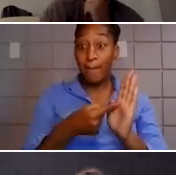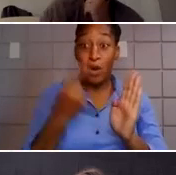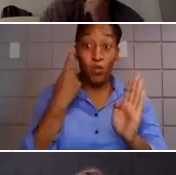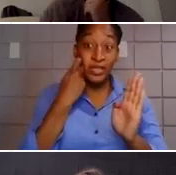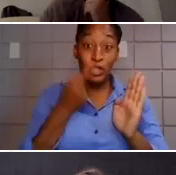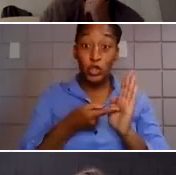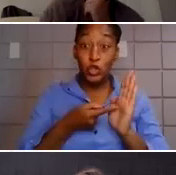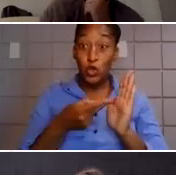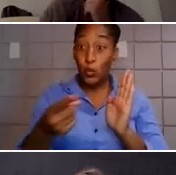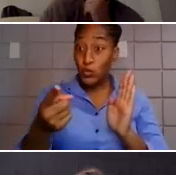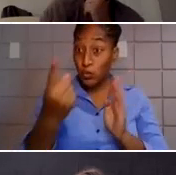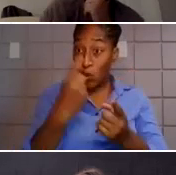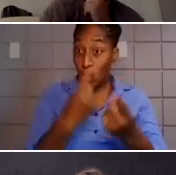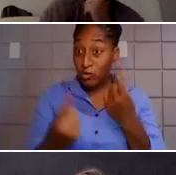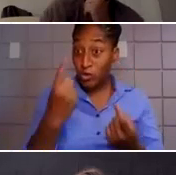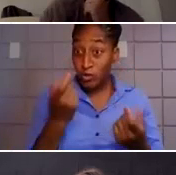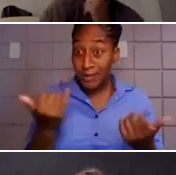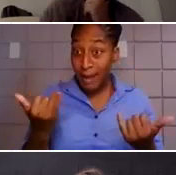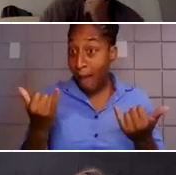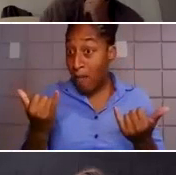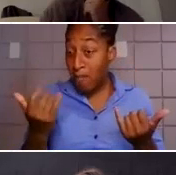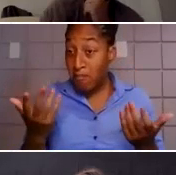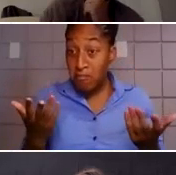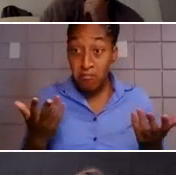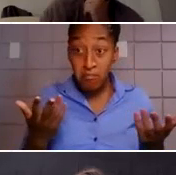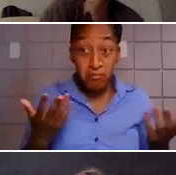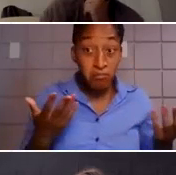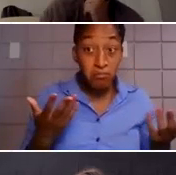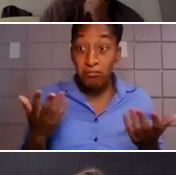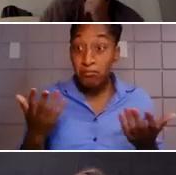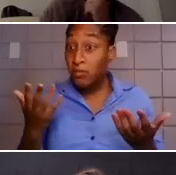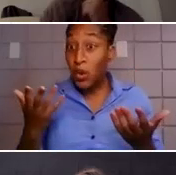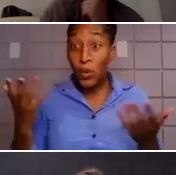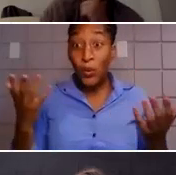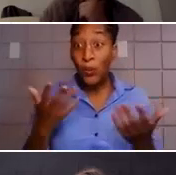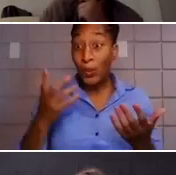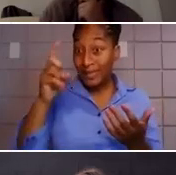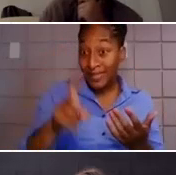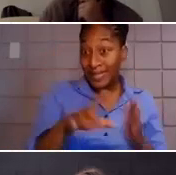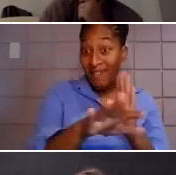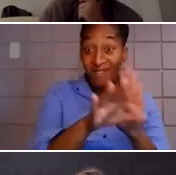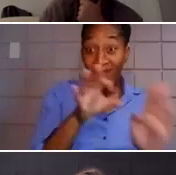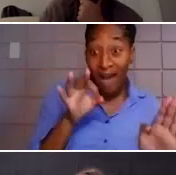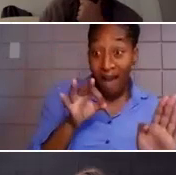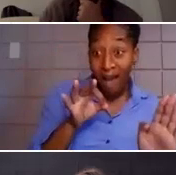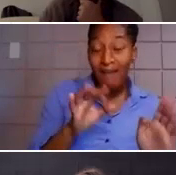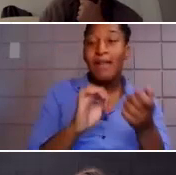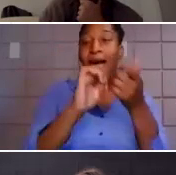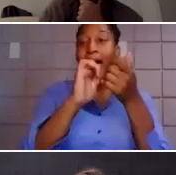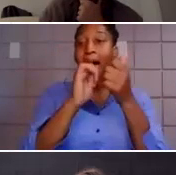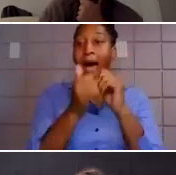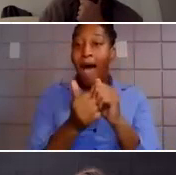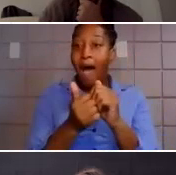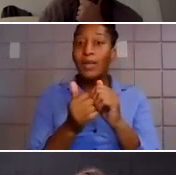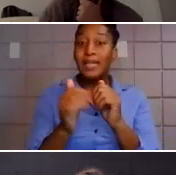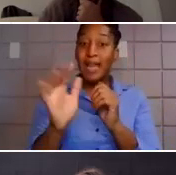any questions on what we were asked to find, how I went about choosing which of the equations of motion